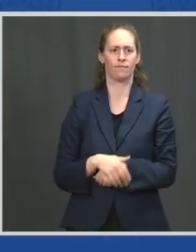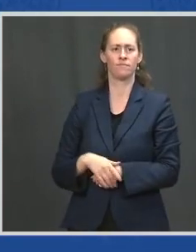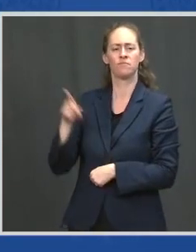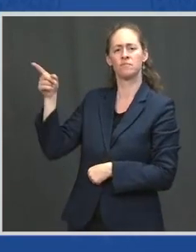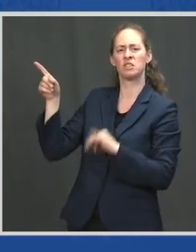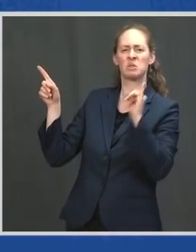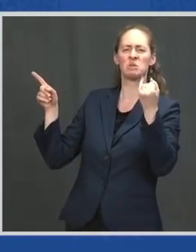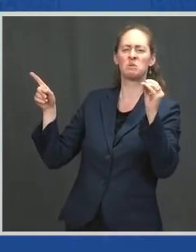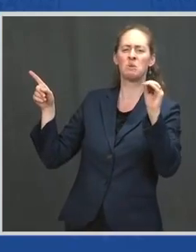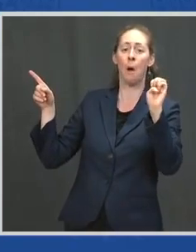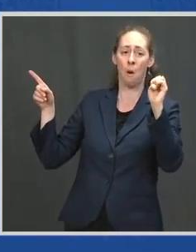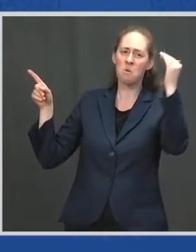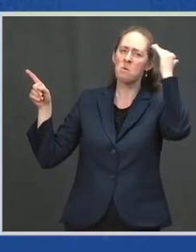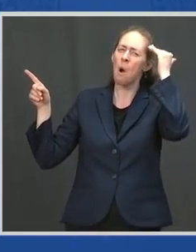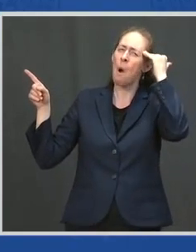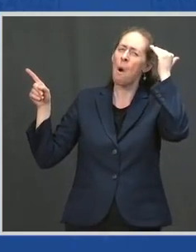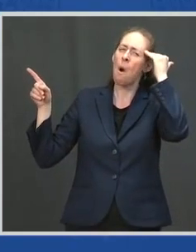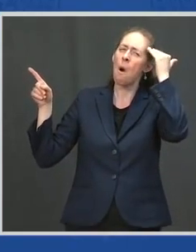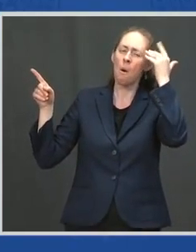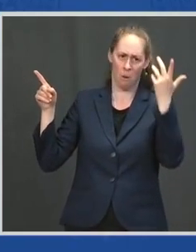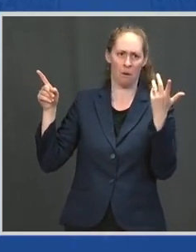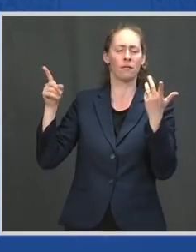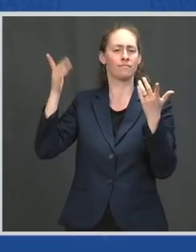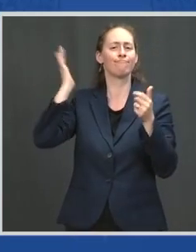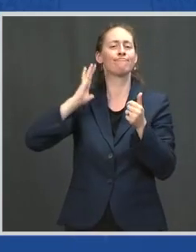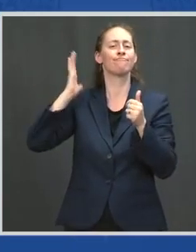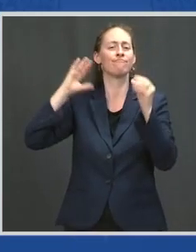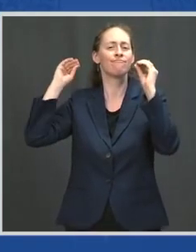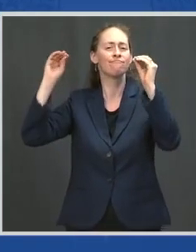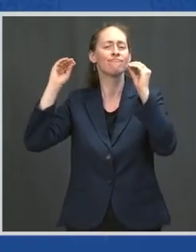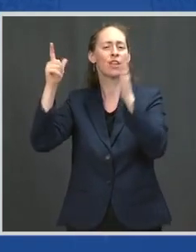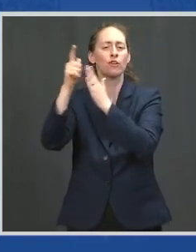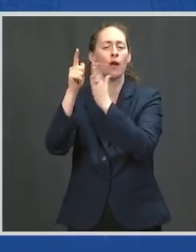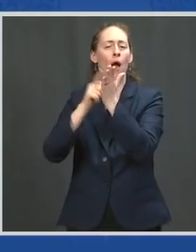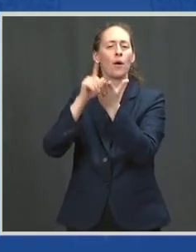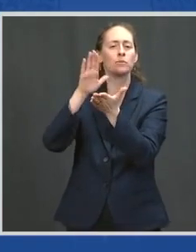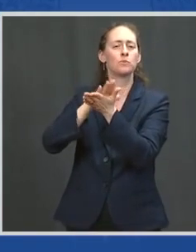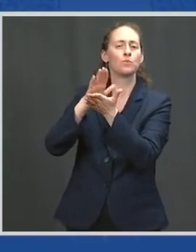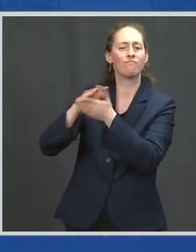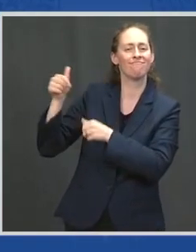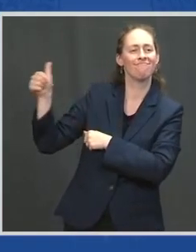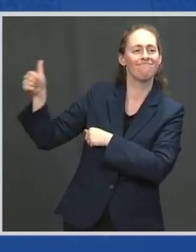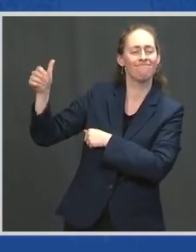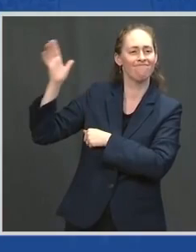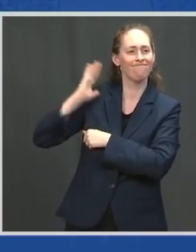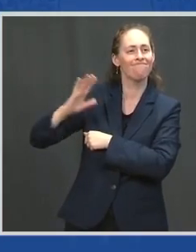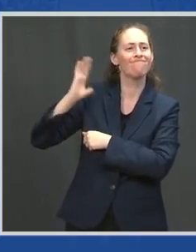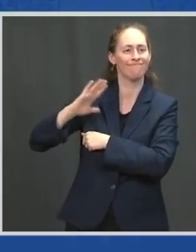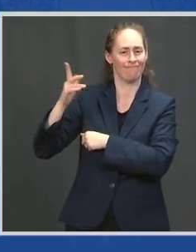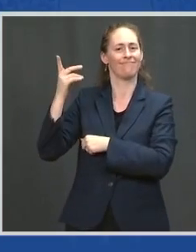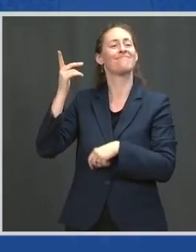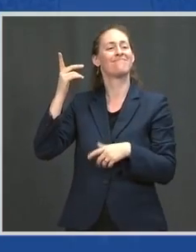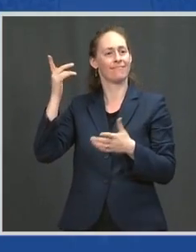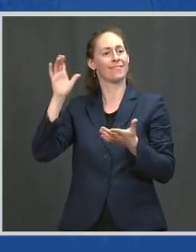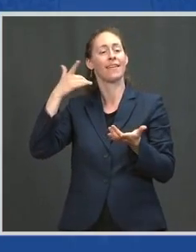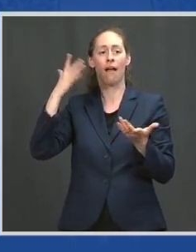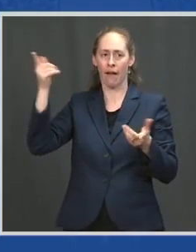his classes when he taught law school. And he's heard it from me every single